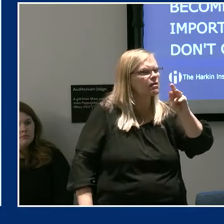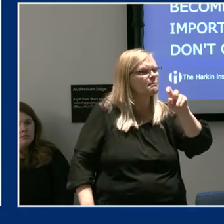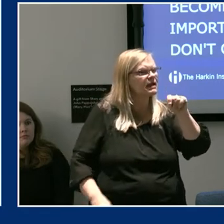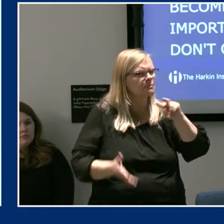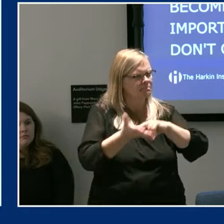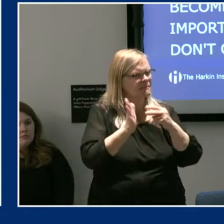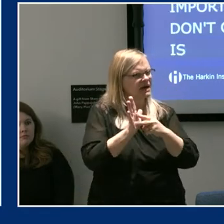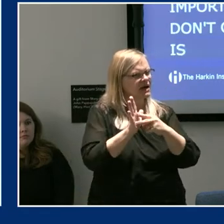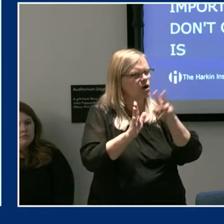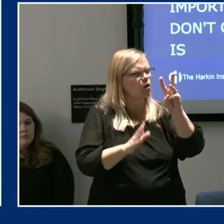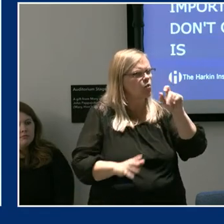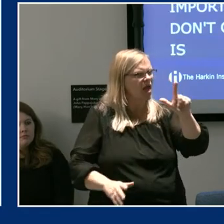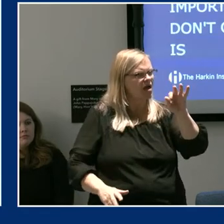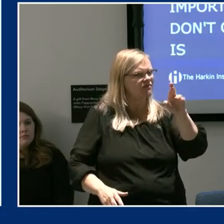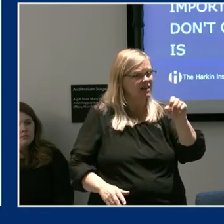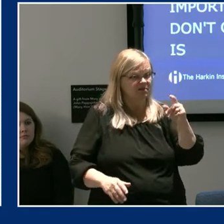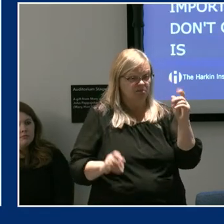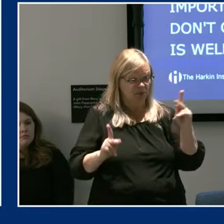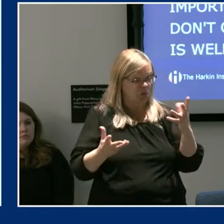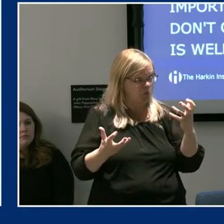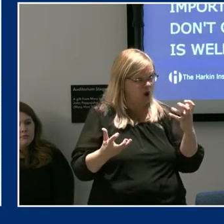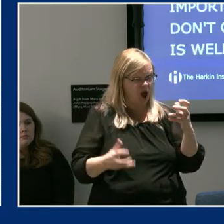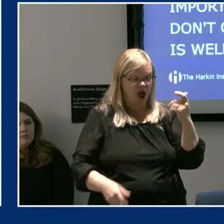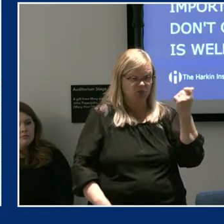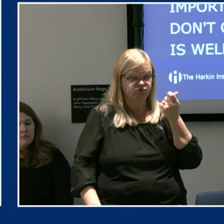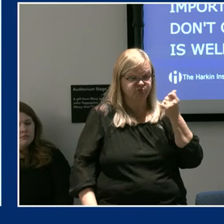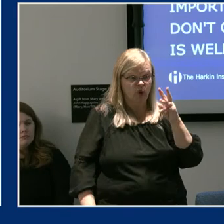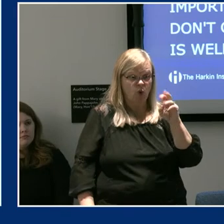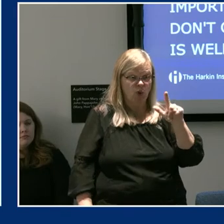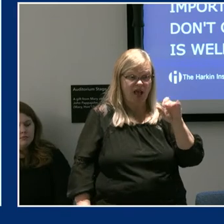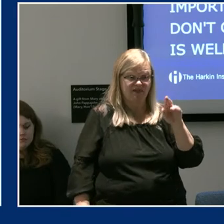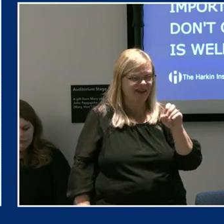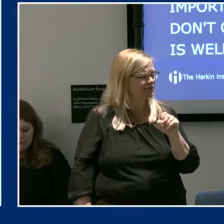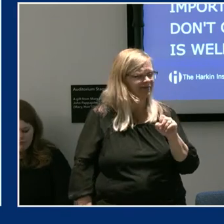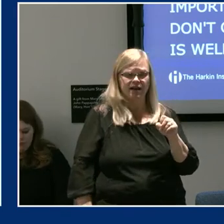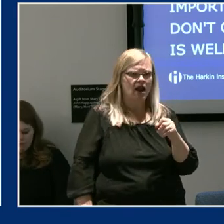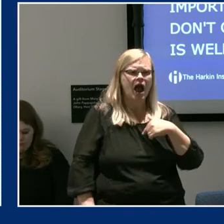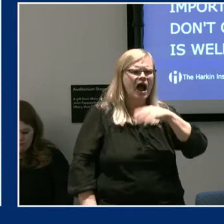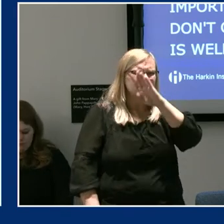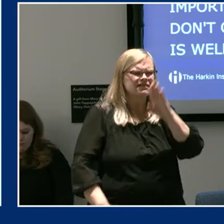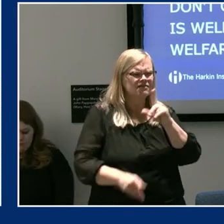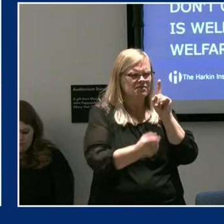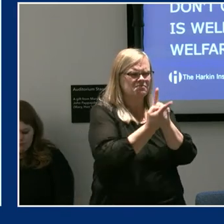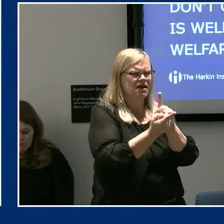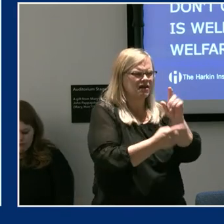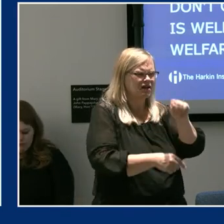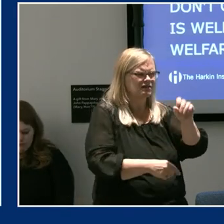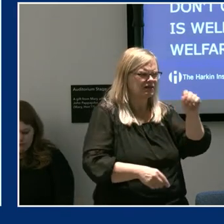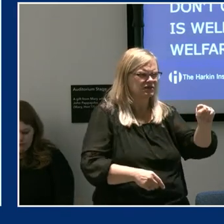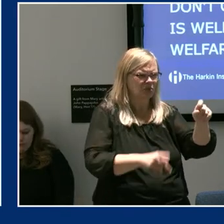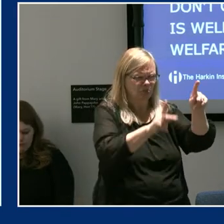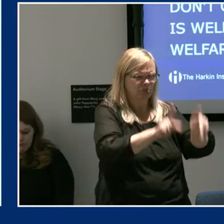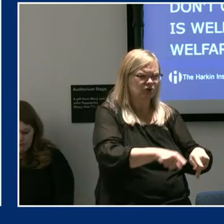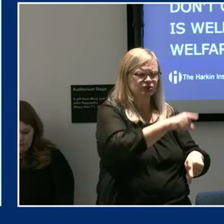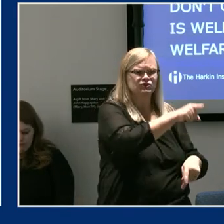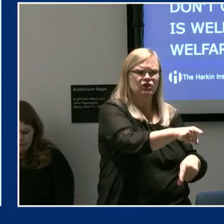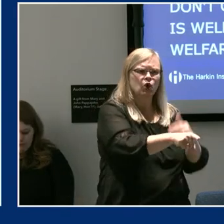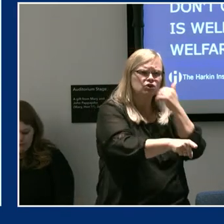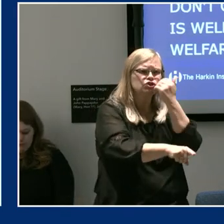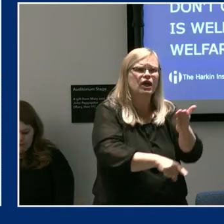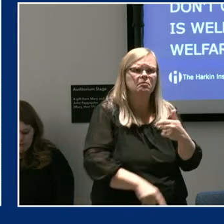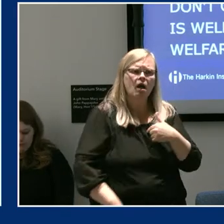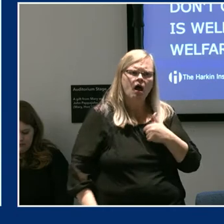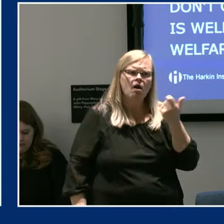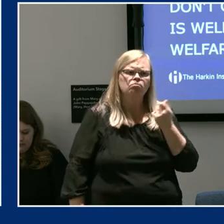And people don't want to be on welfare. And I have never met a Social Security beneficiary who's ashamed to be